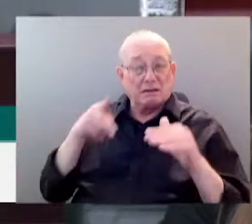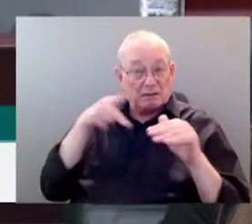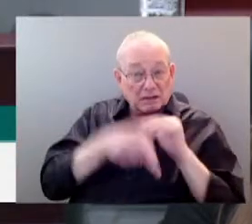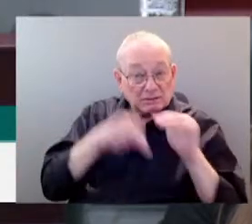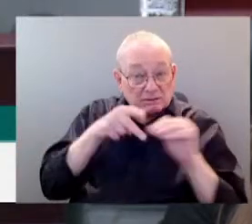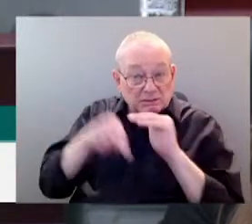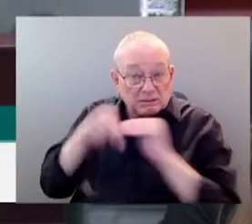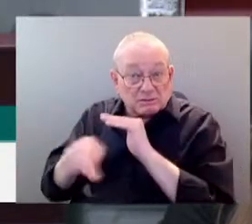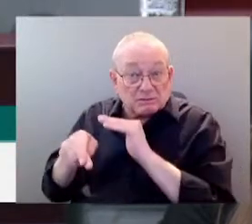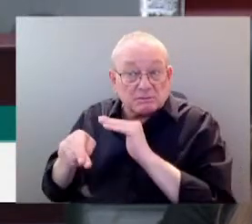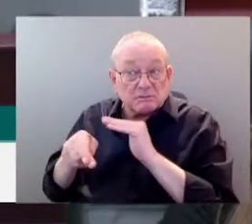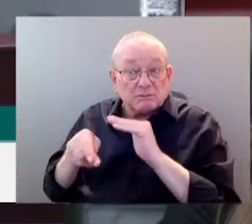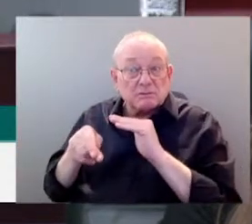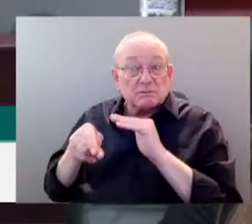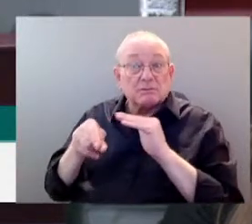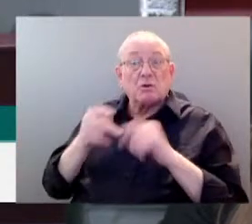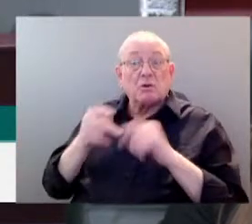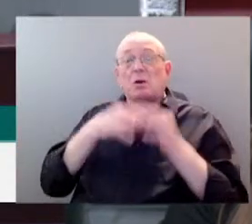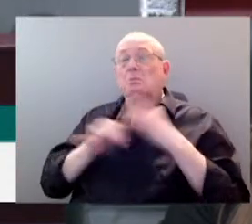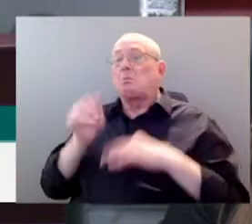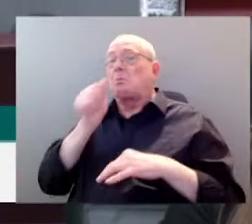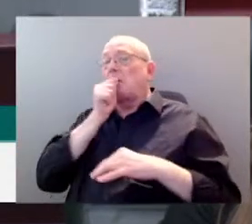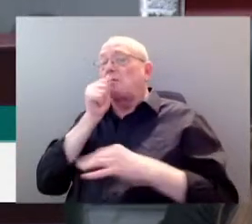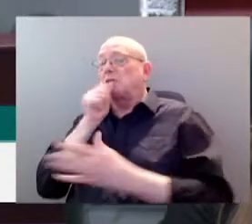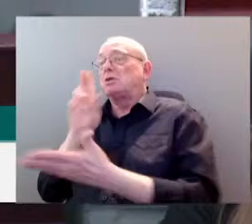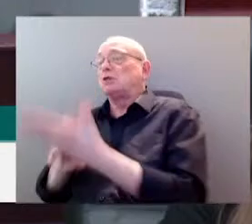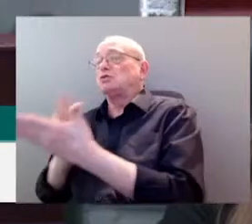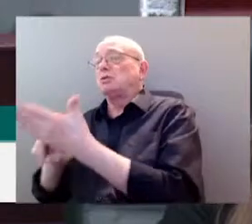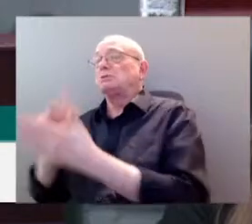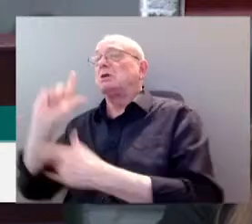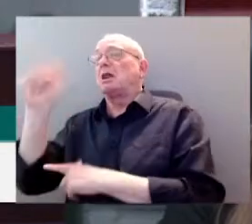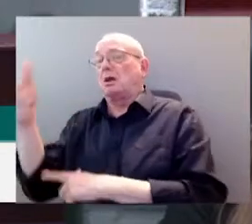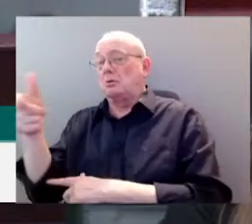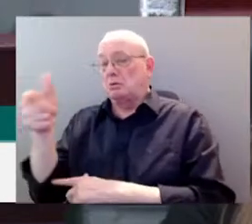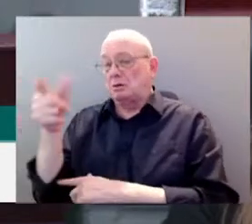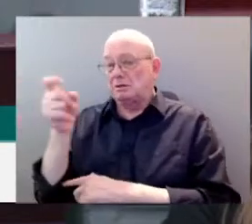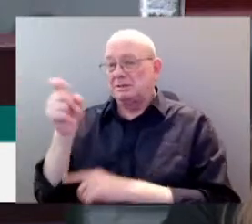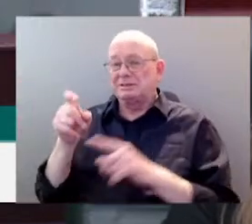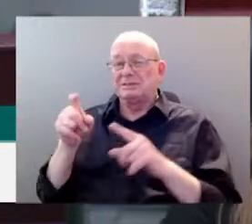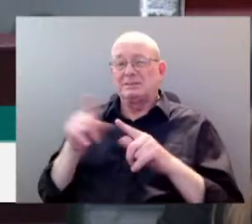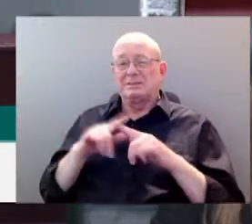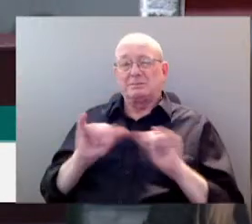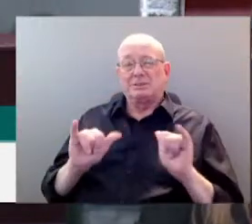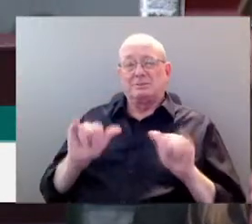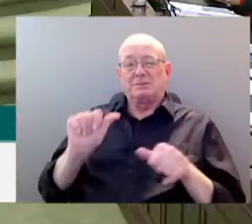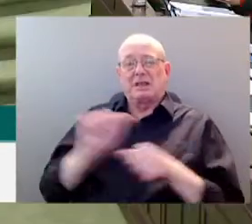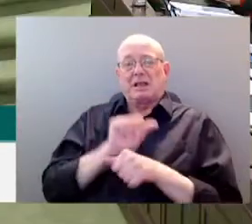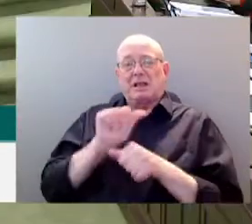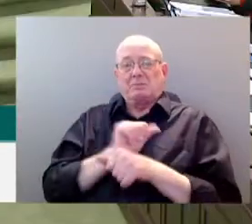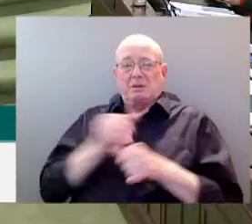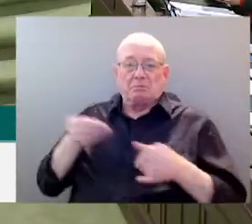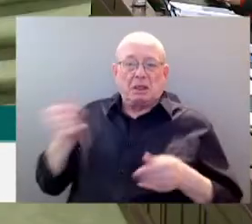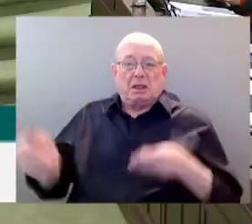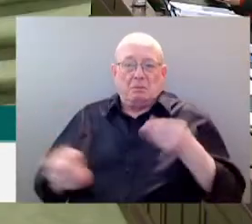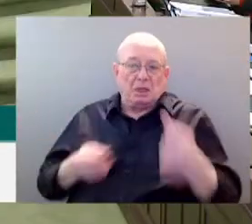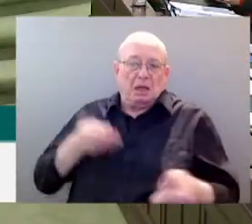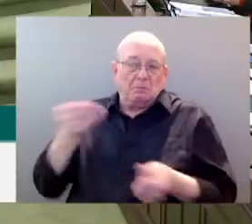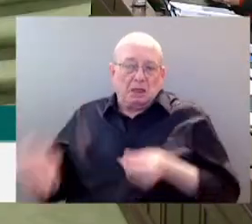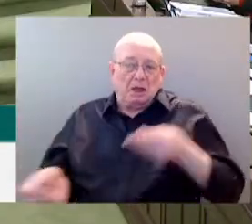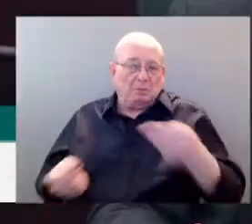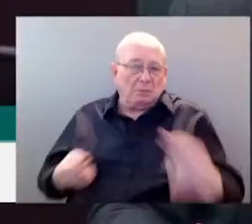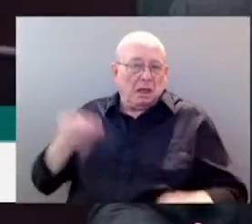with private contractor down the road while making albertans pay for it every step of the way the honorable minister of